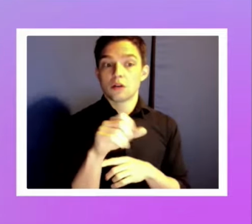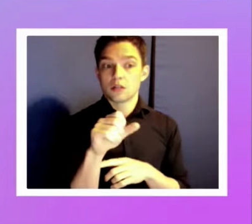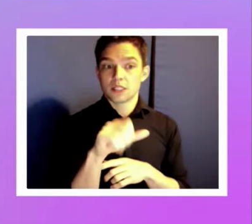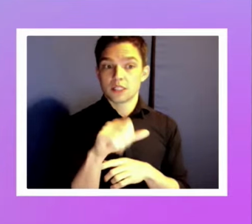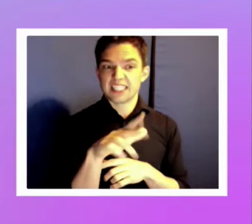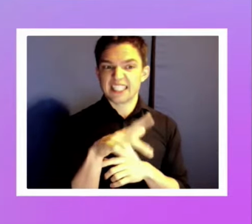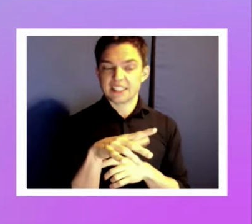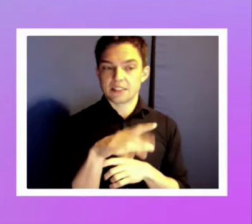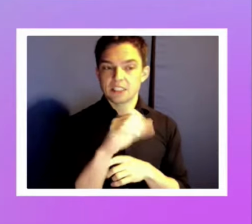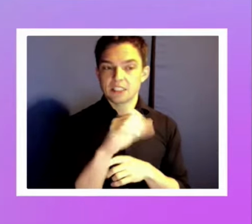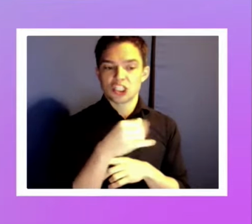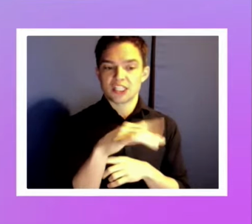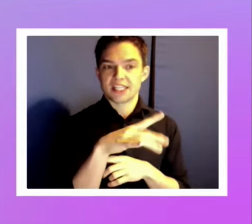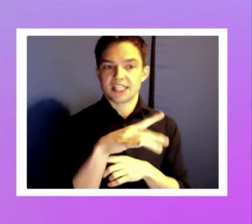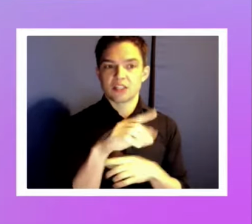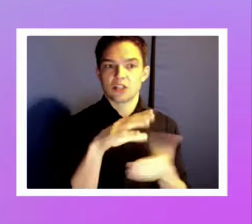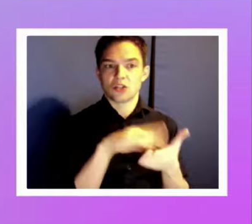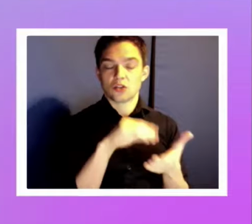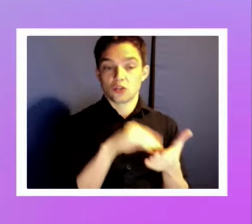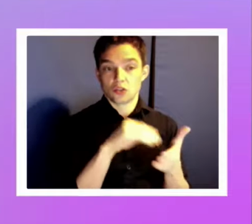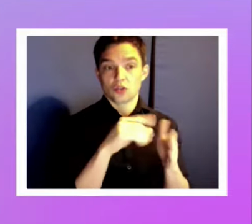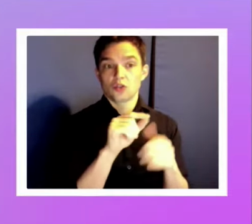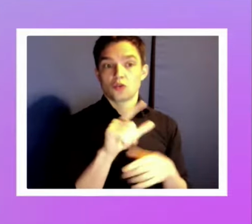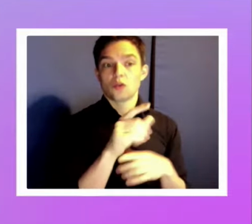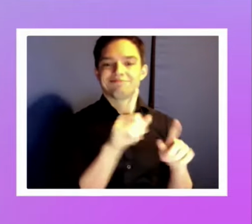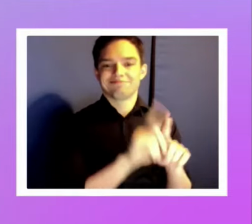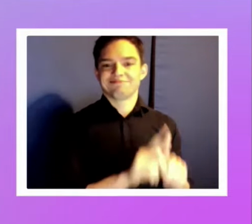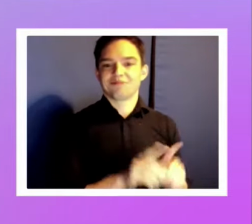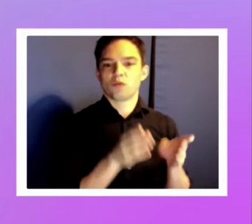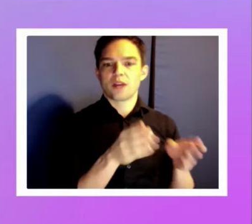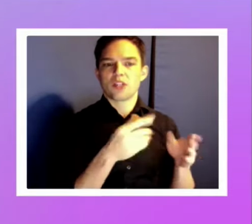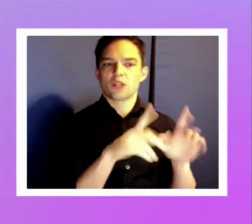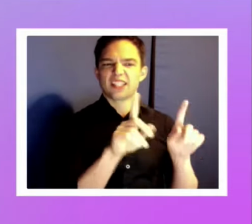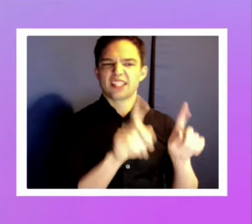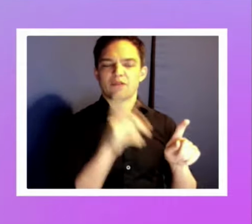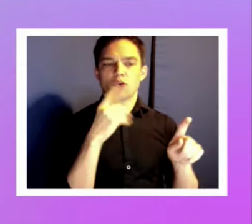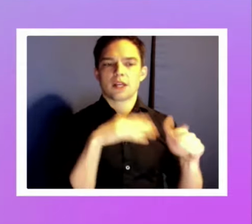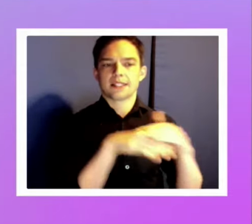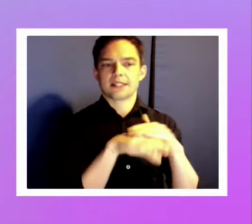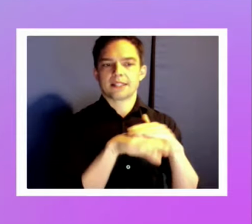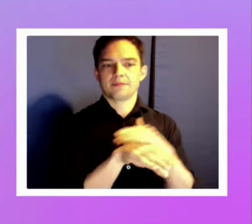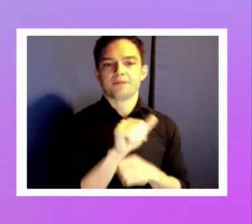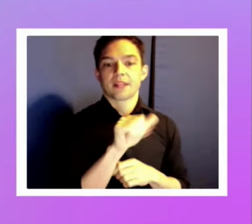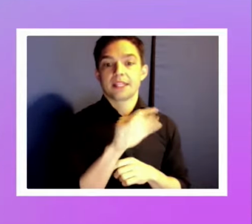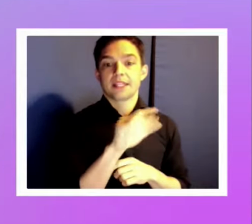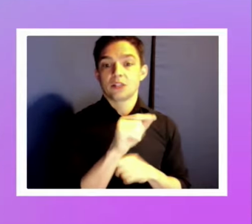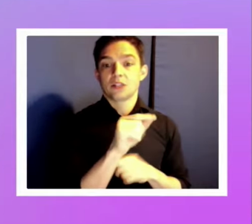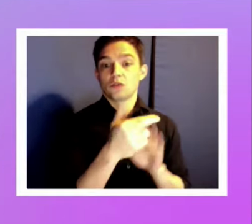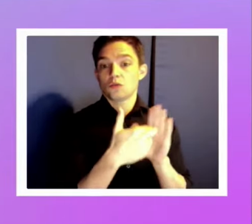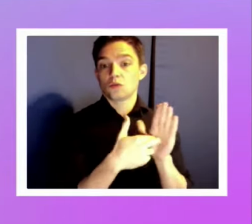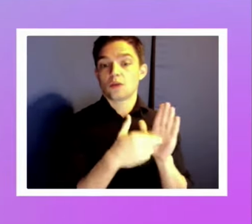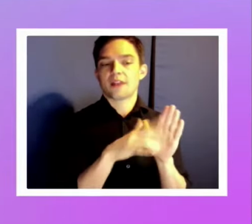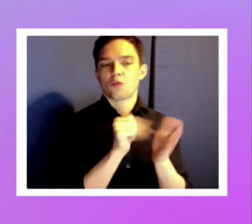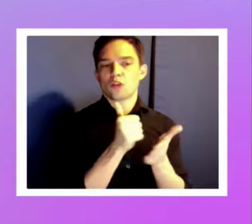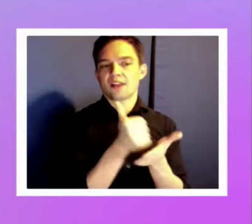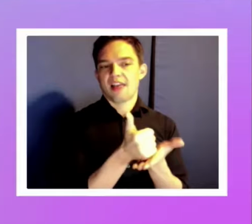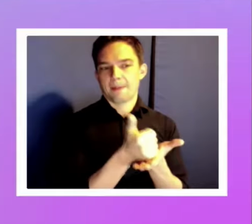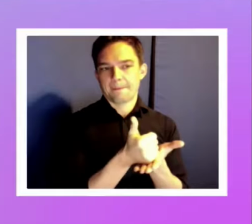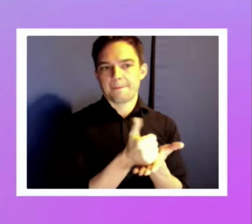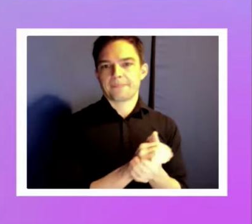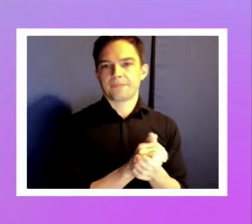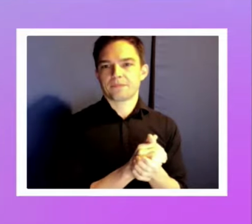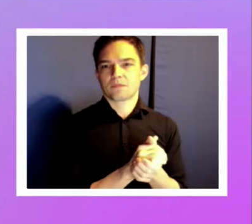all of these are different ways that you can test for accessibility, and the ACT rules will help.